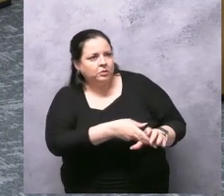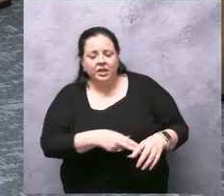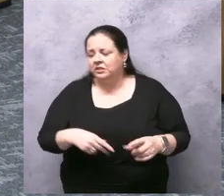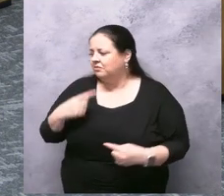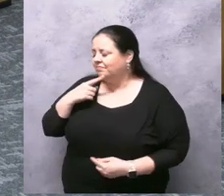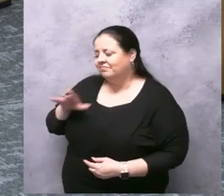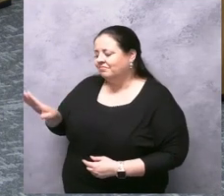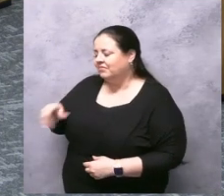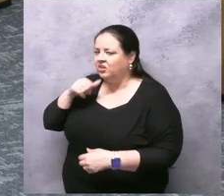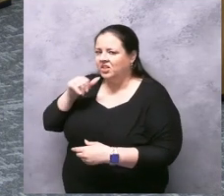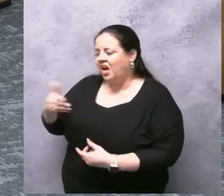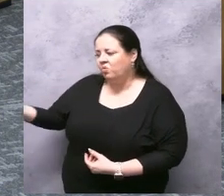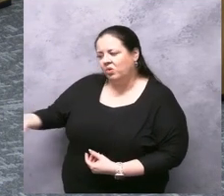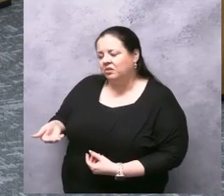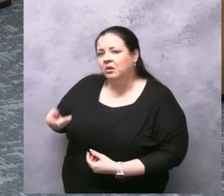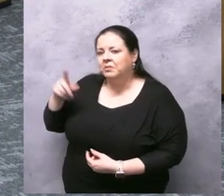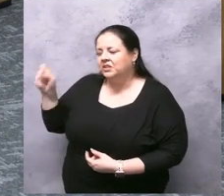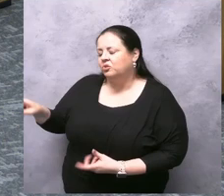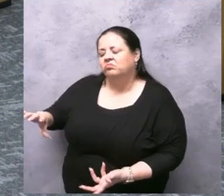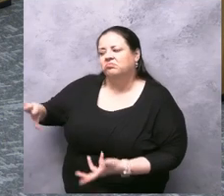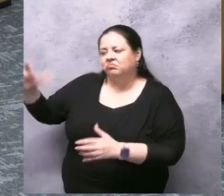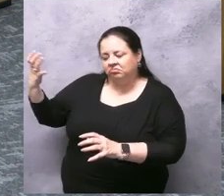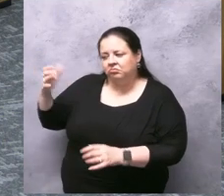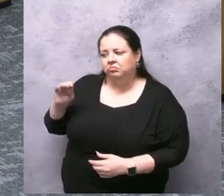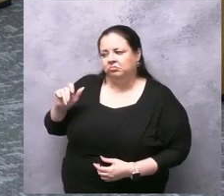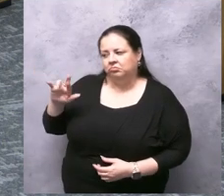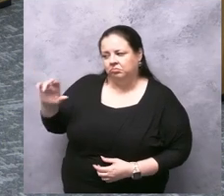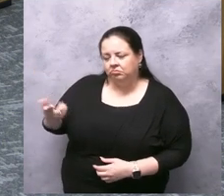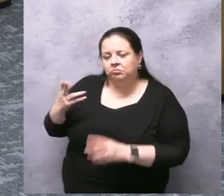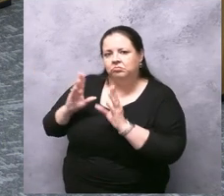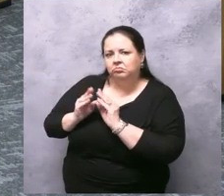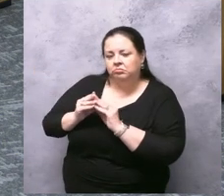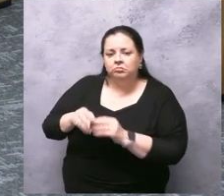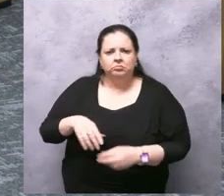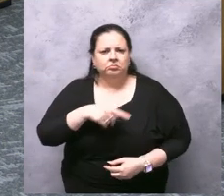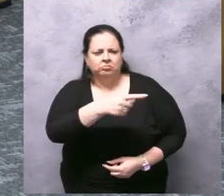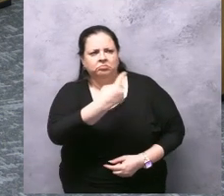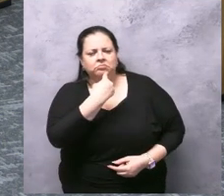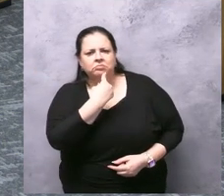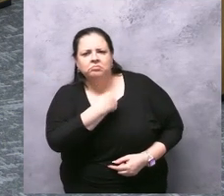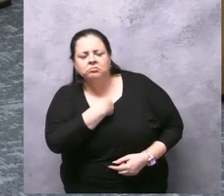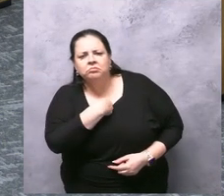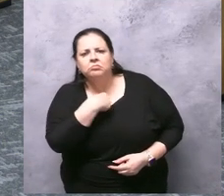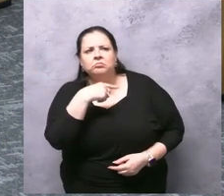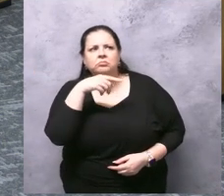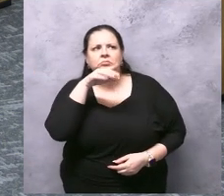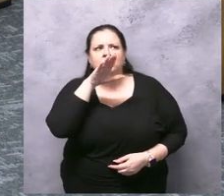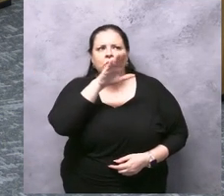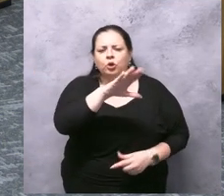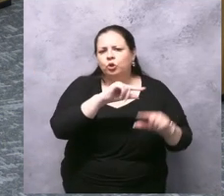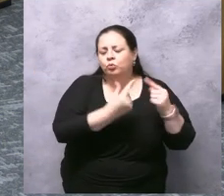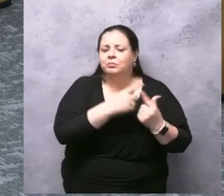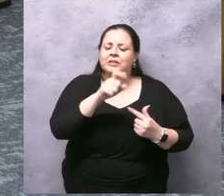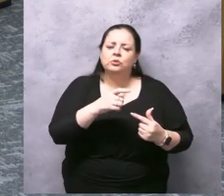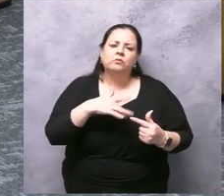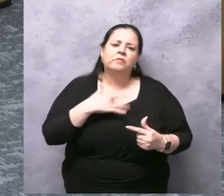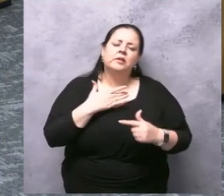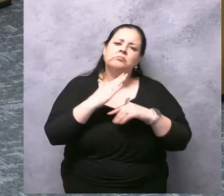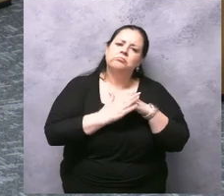I was disruptive at the March meeting. She said members of her group need to feel